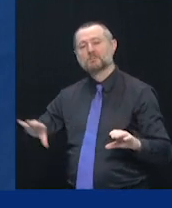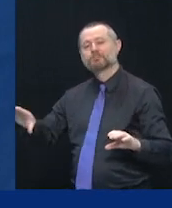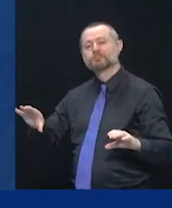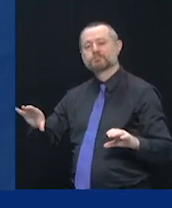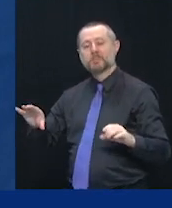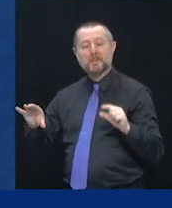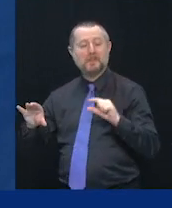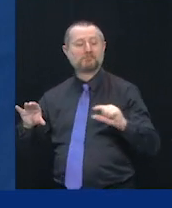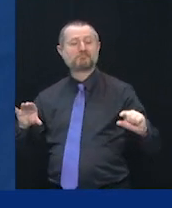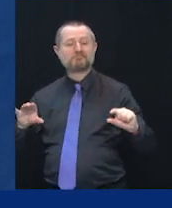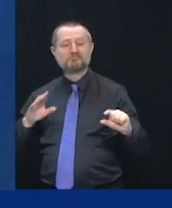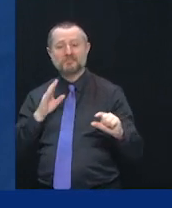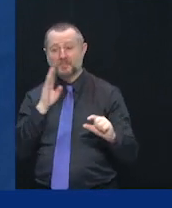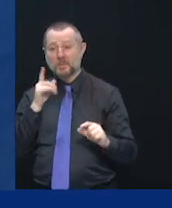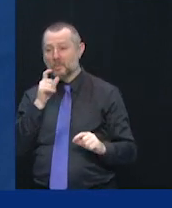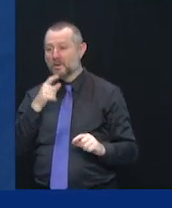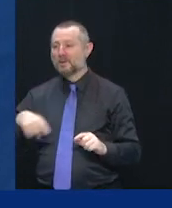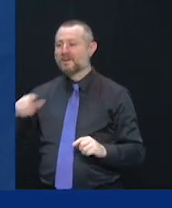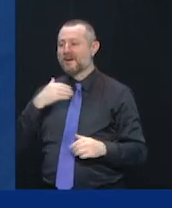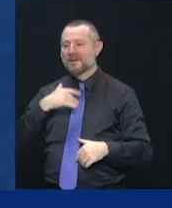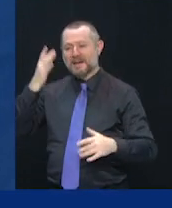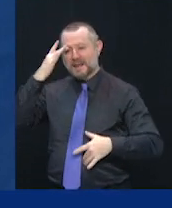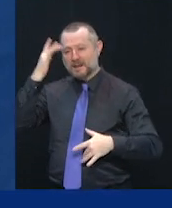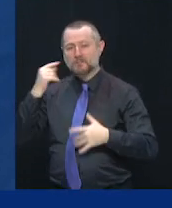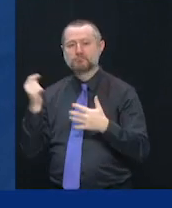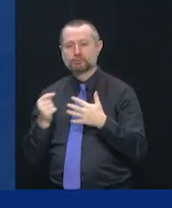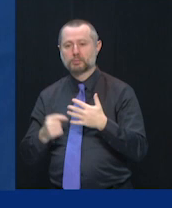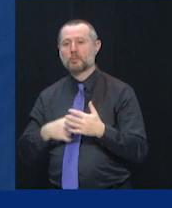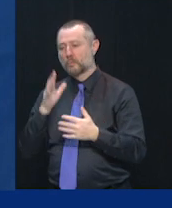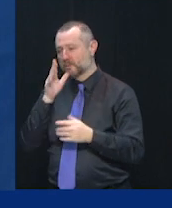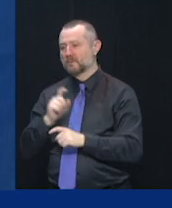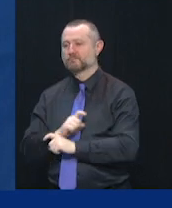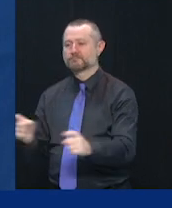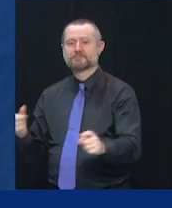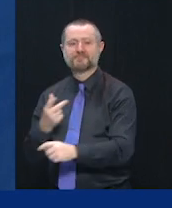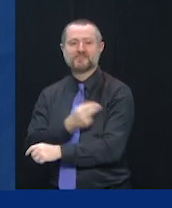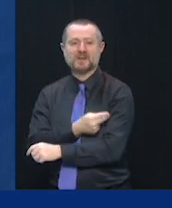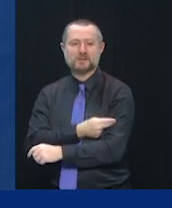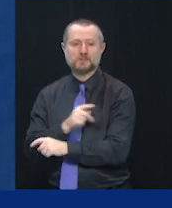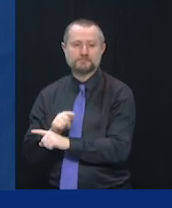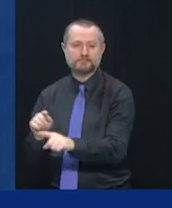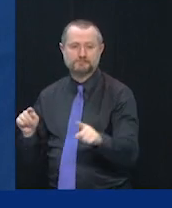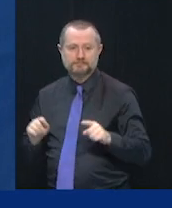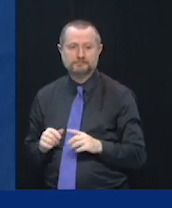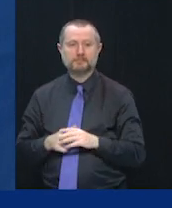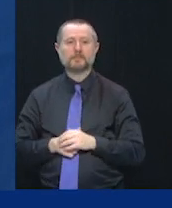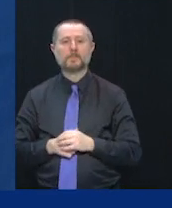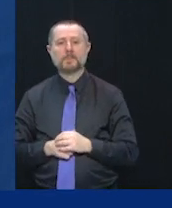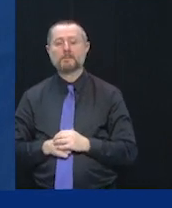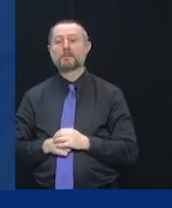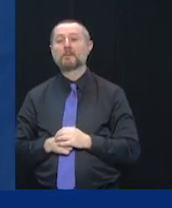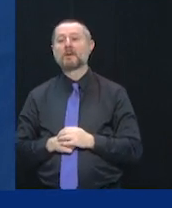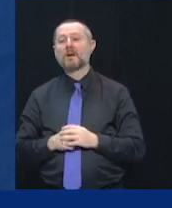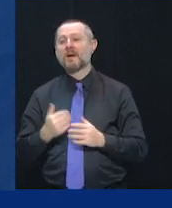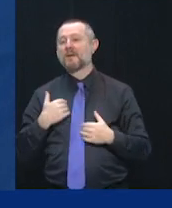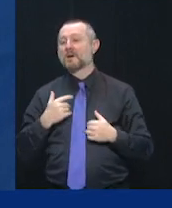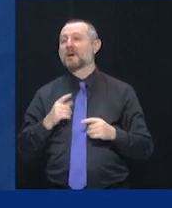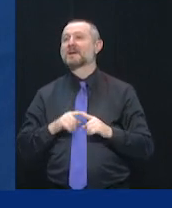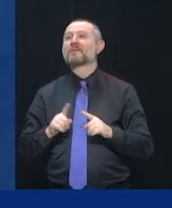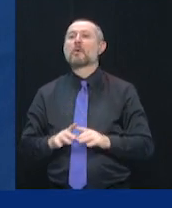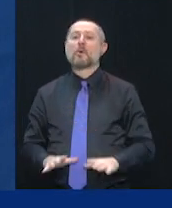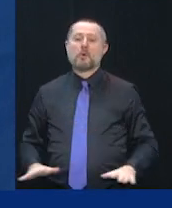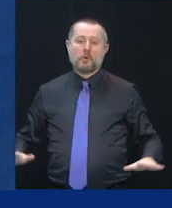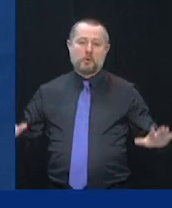with comorbidities. We do not have a supply that can reach everyone. We understand that.